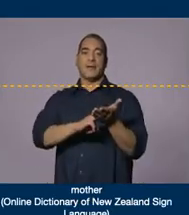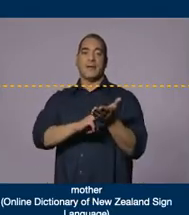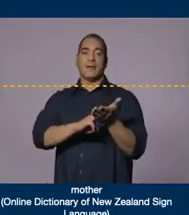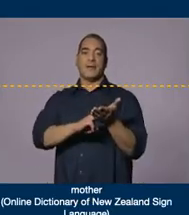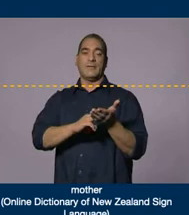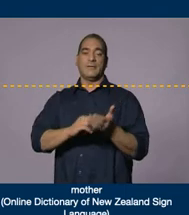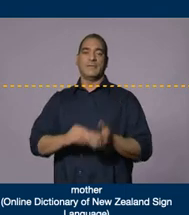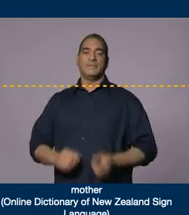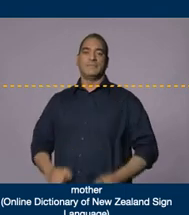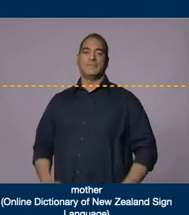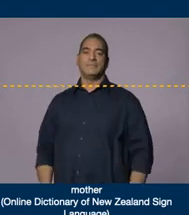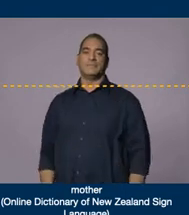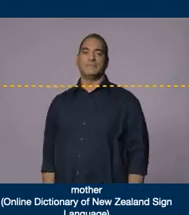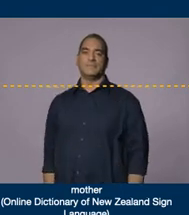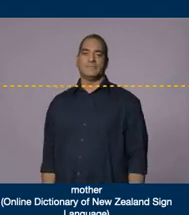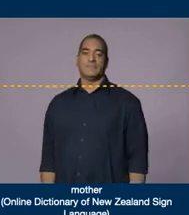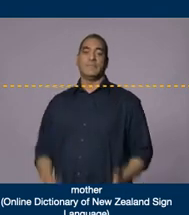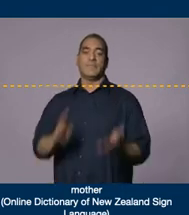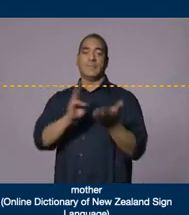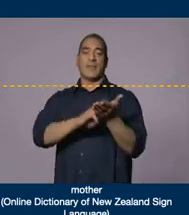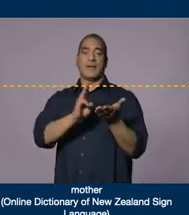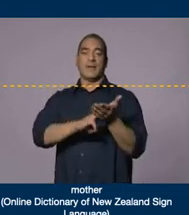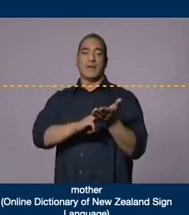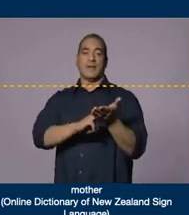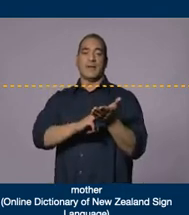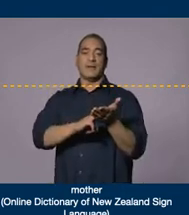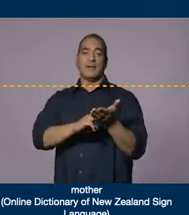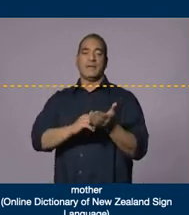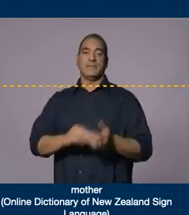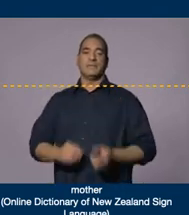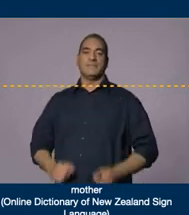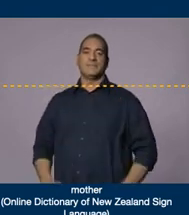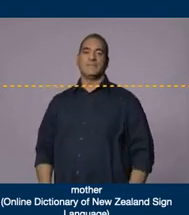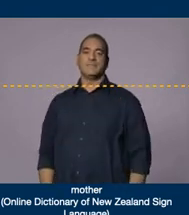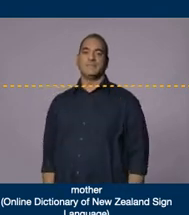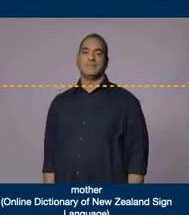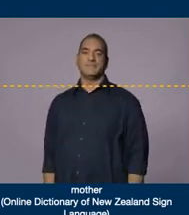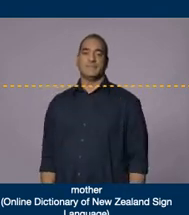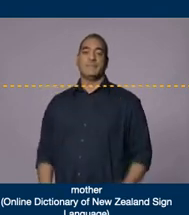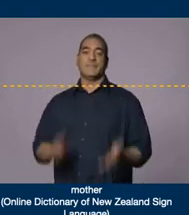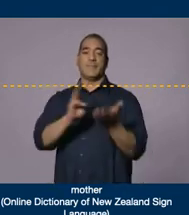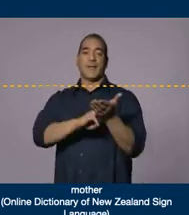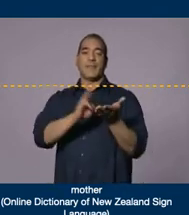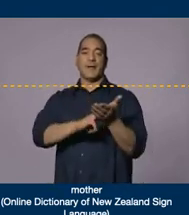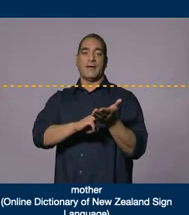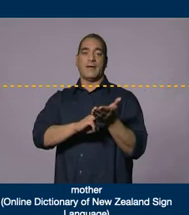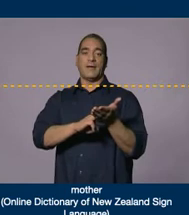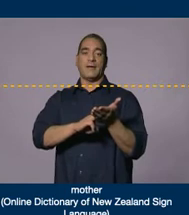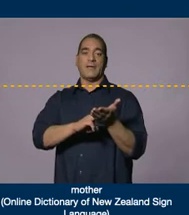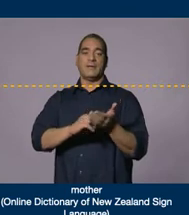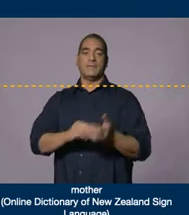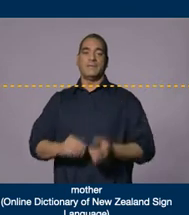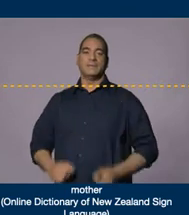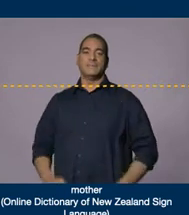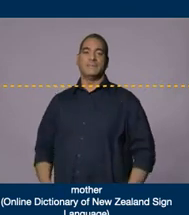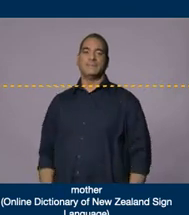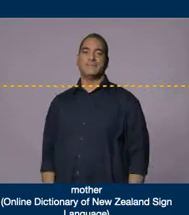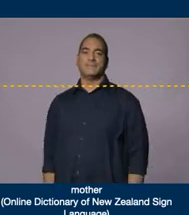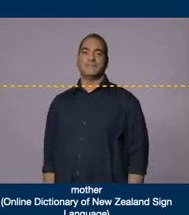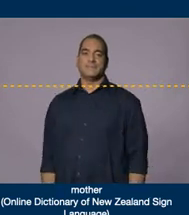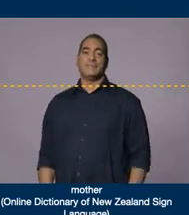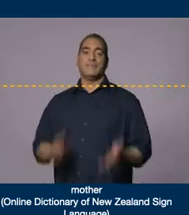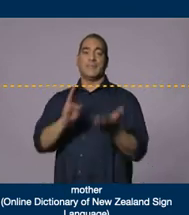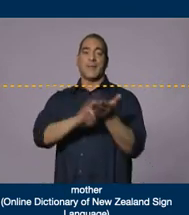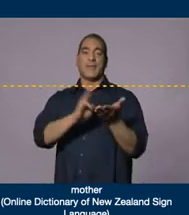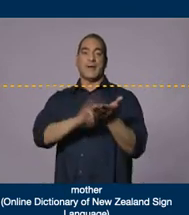and what I mean by this is pairings of mouthings and manual signs. So the unit of analysis here is not just the mouthing, but the